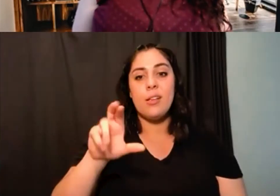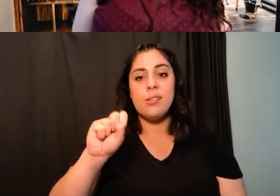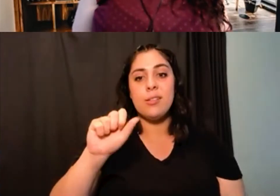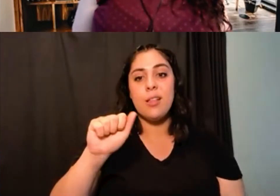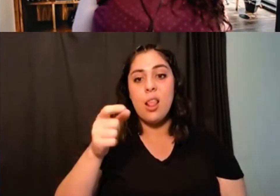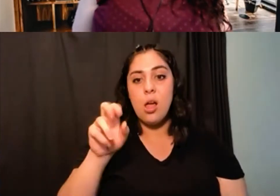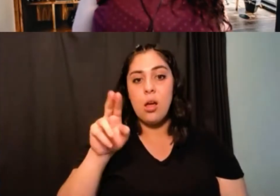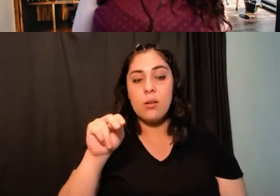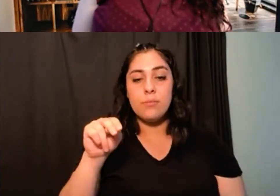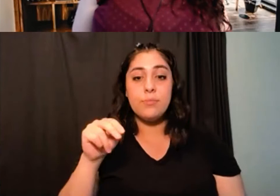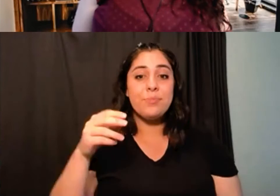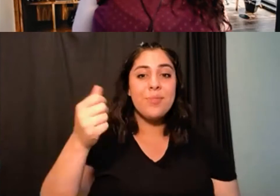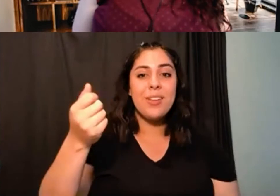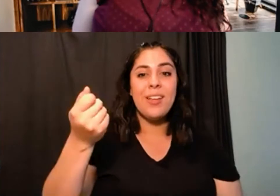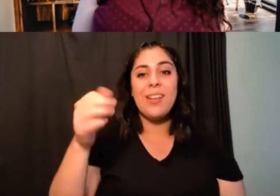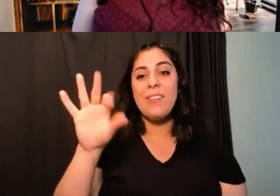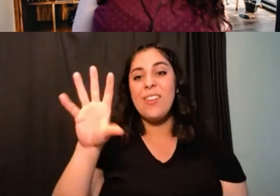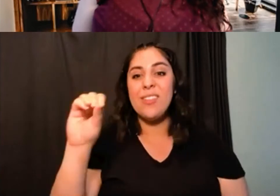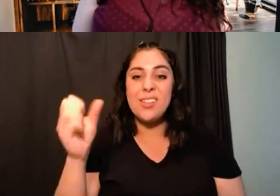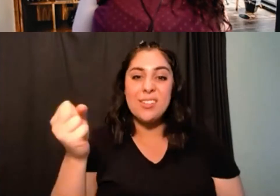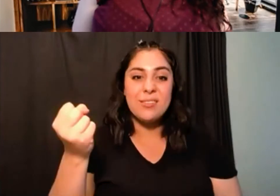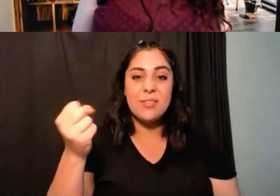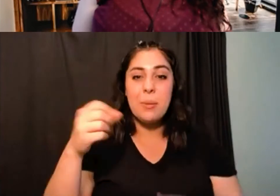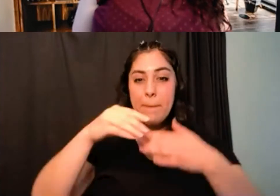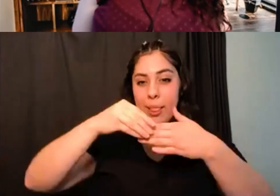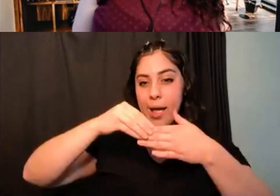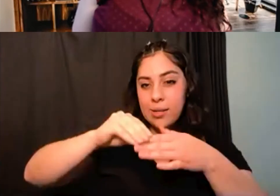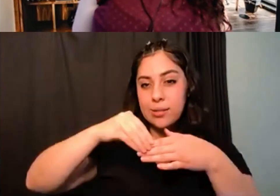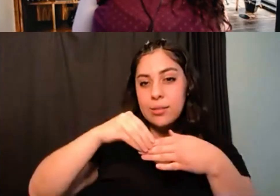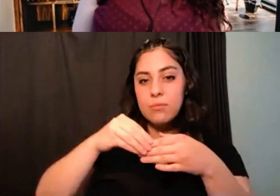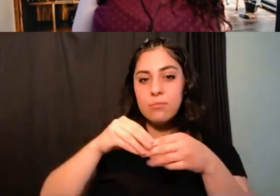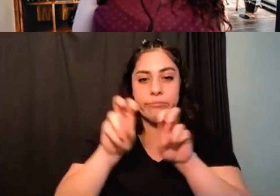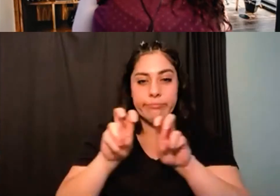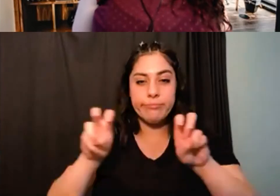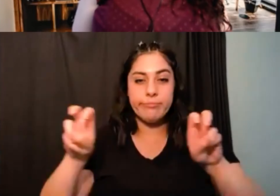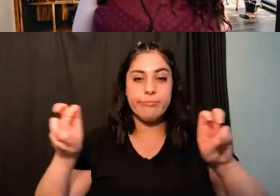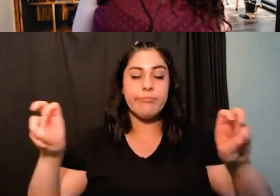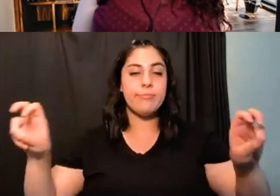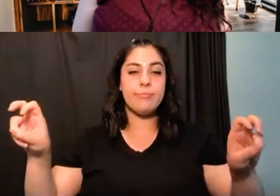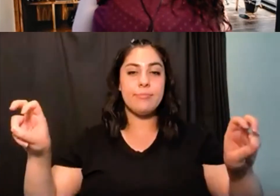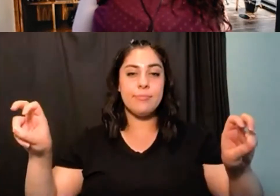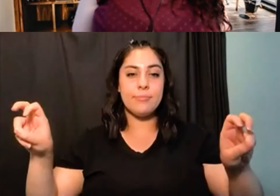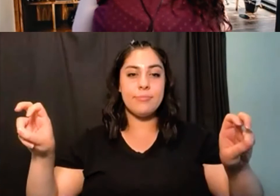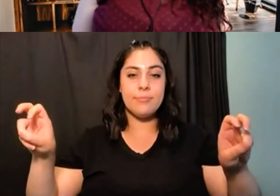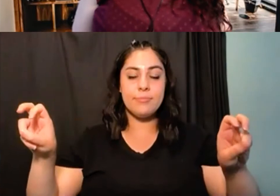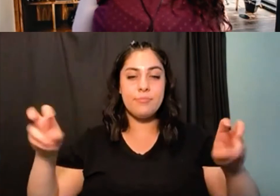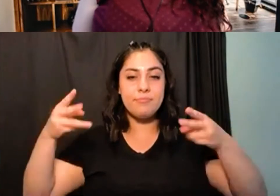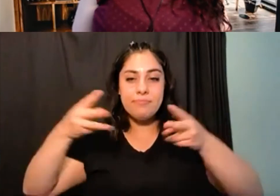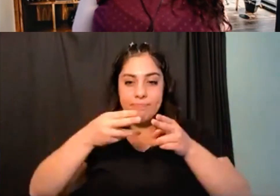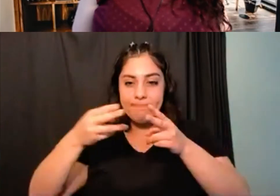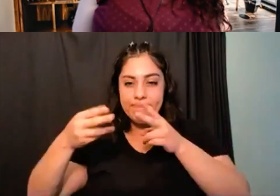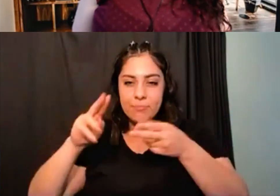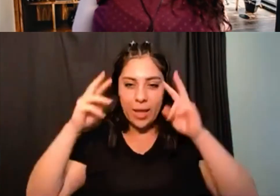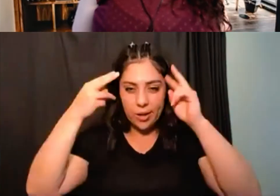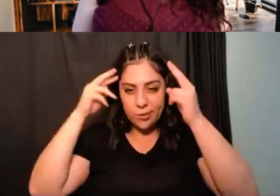A 1950 retro linoleum, a row of execution chairs, or narrow styling chairs,